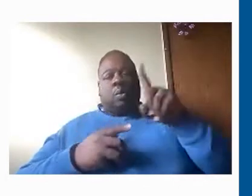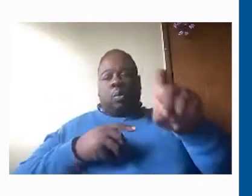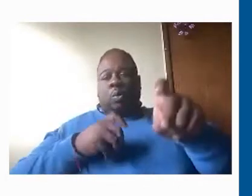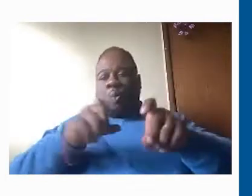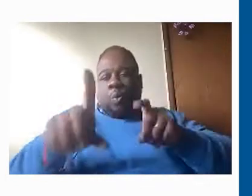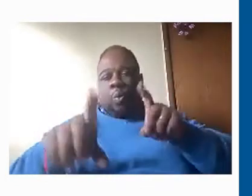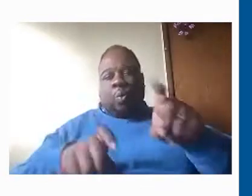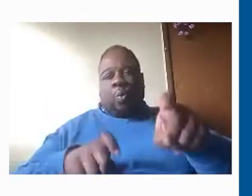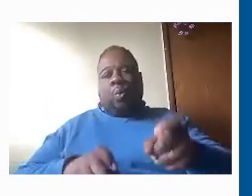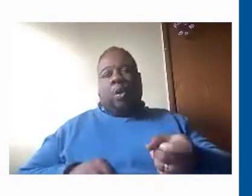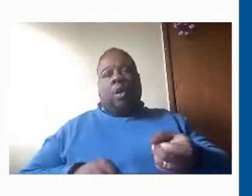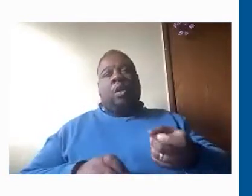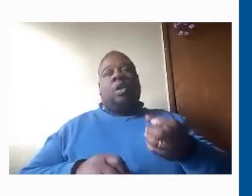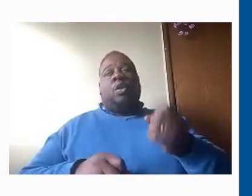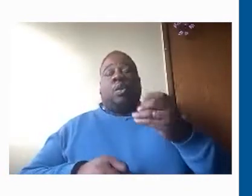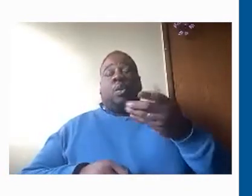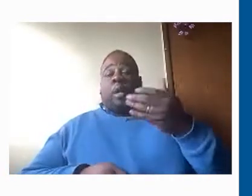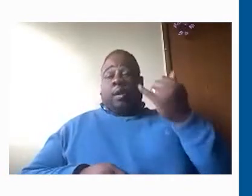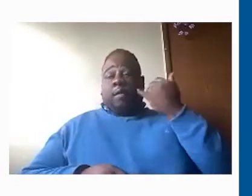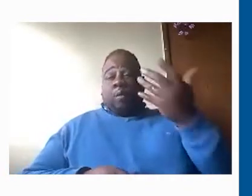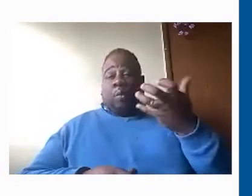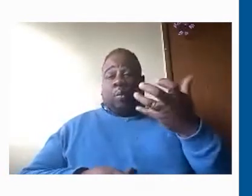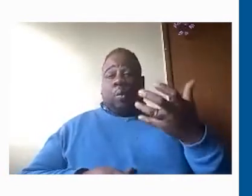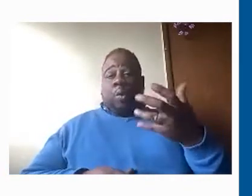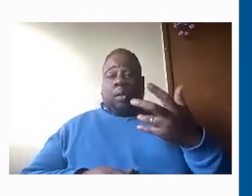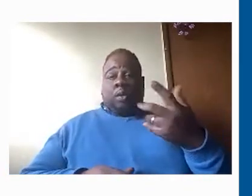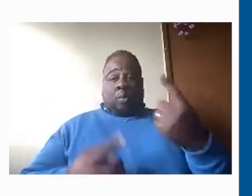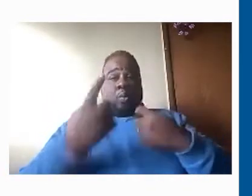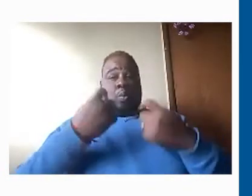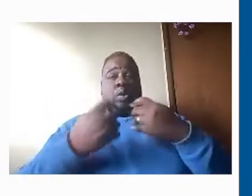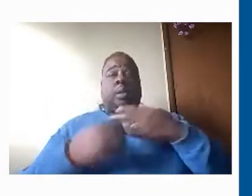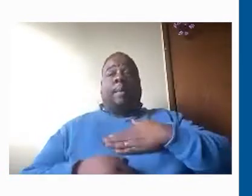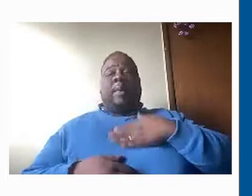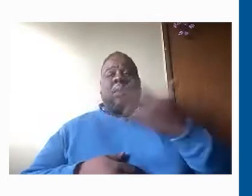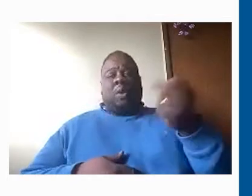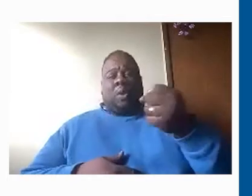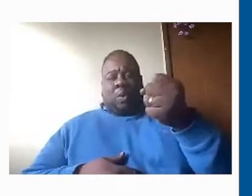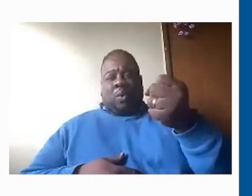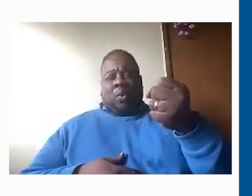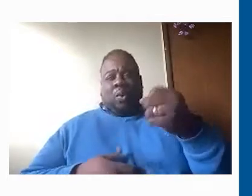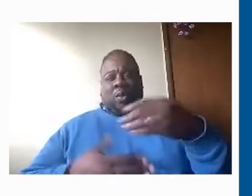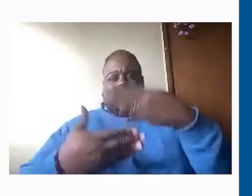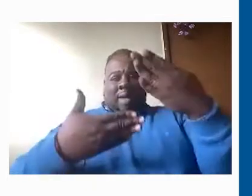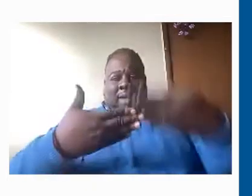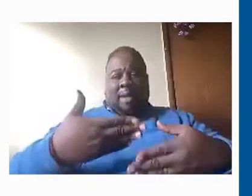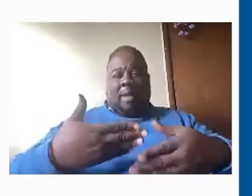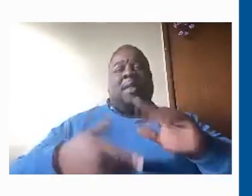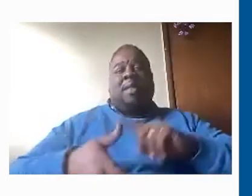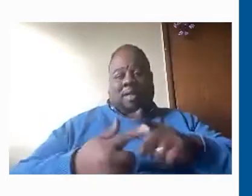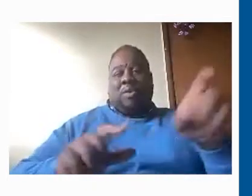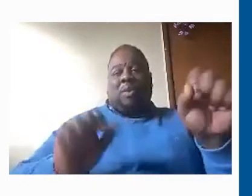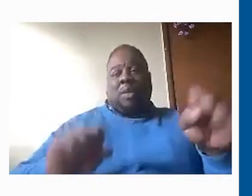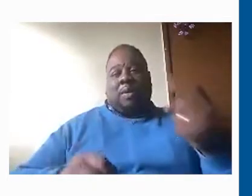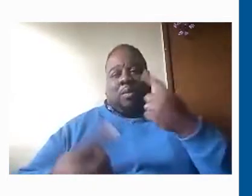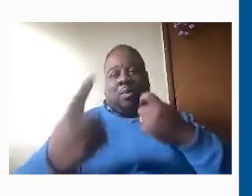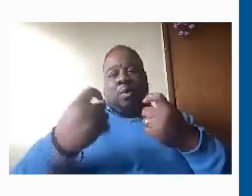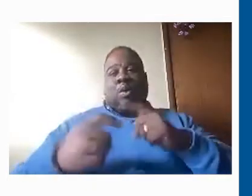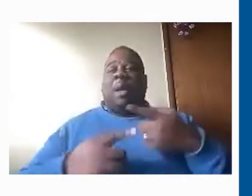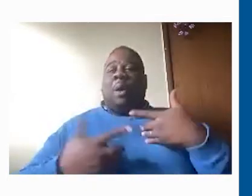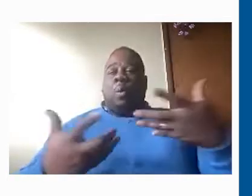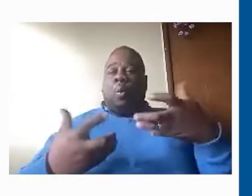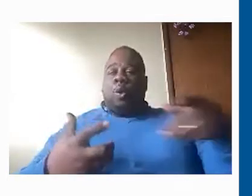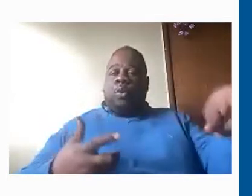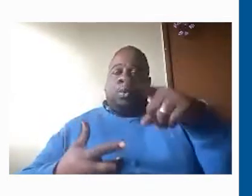the end. But this is the main question for this presentation, to think about what additional steps would I need to take to be